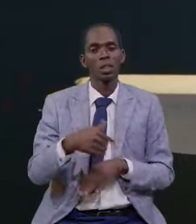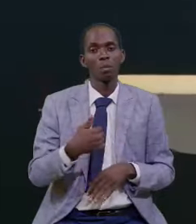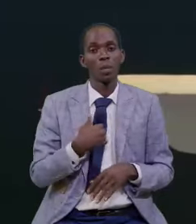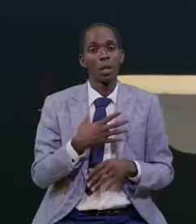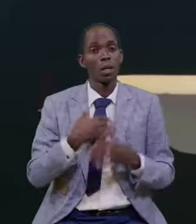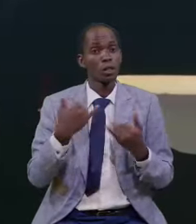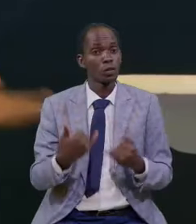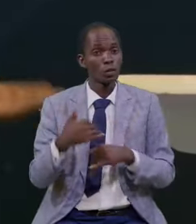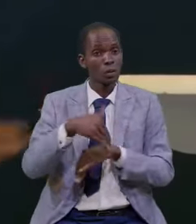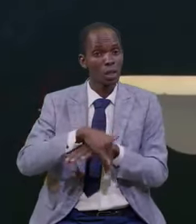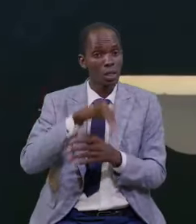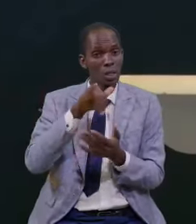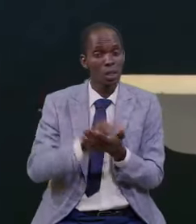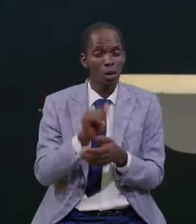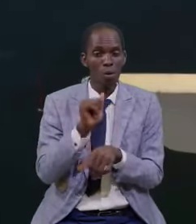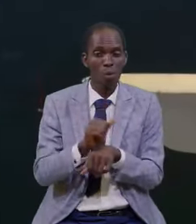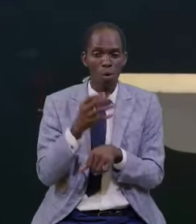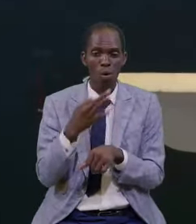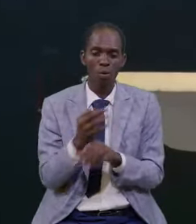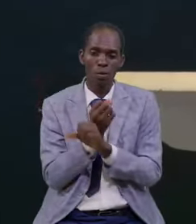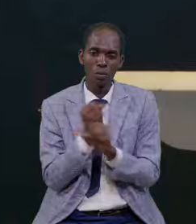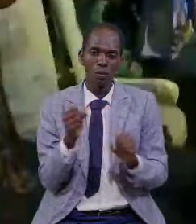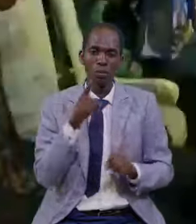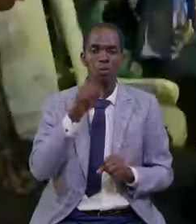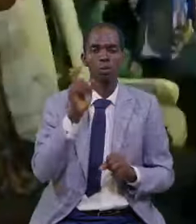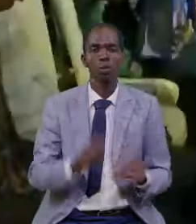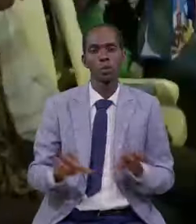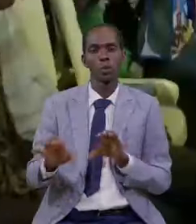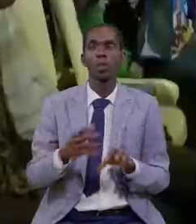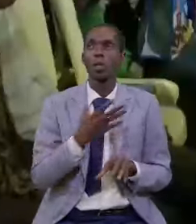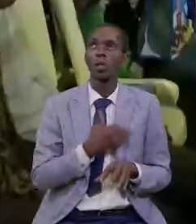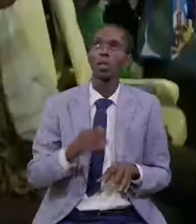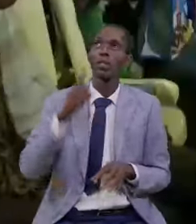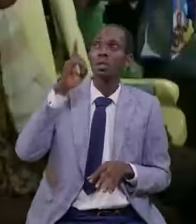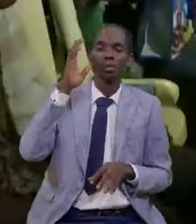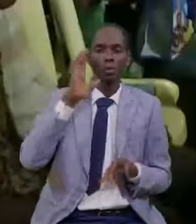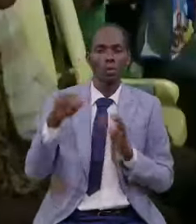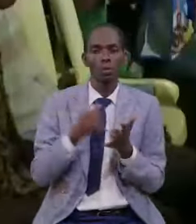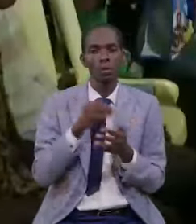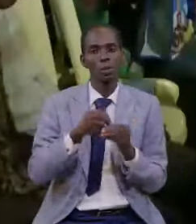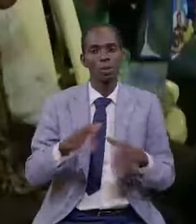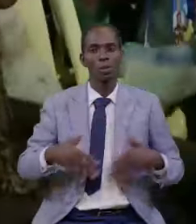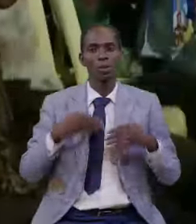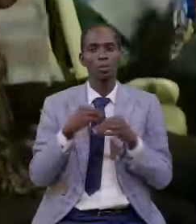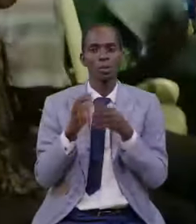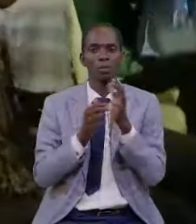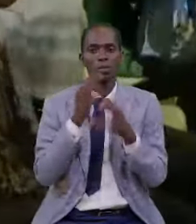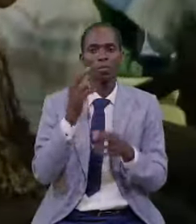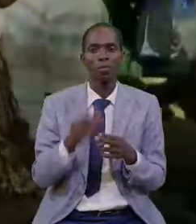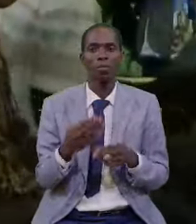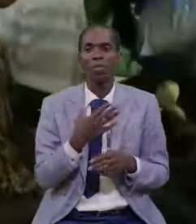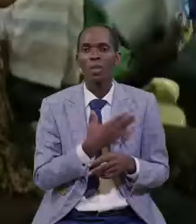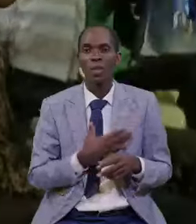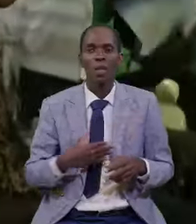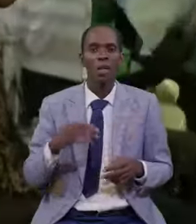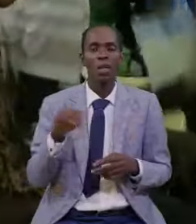of salvation, he must do, he will do in your life. It will save you. And whosoever comes to me,